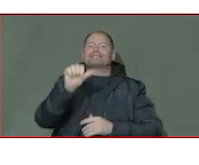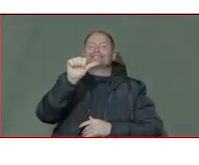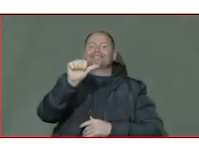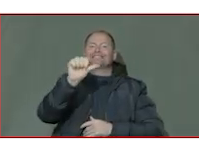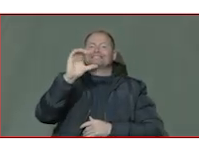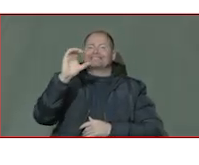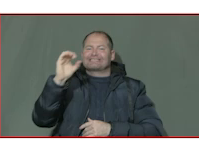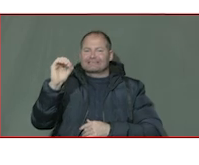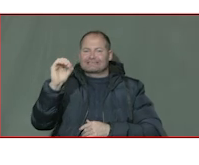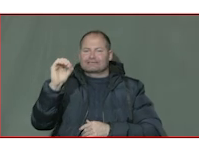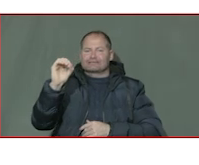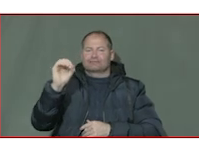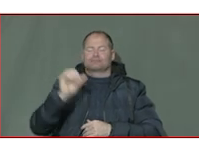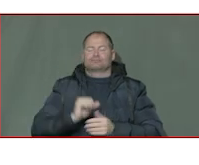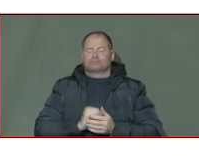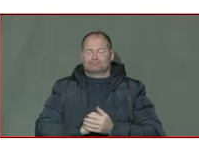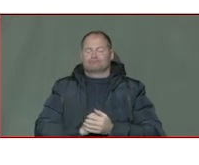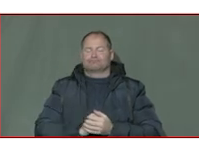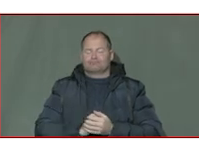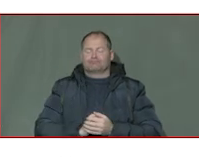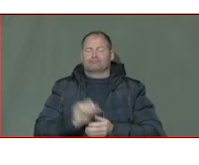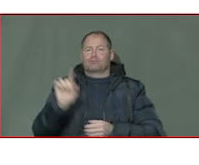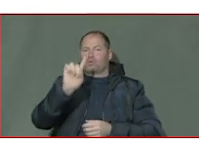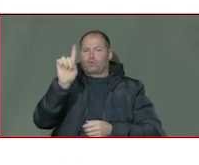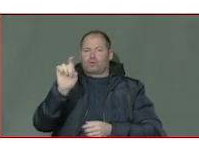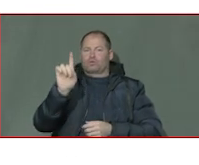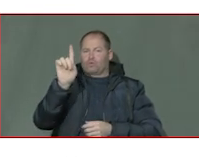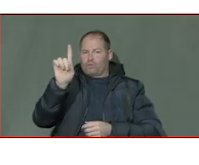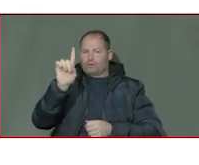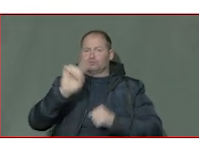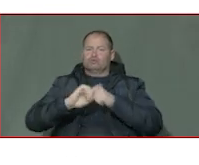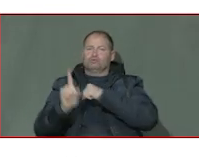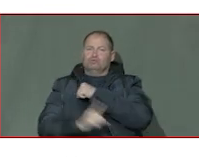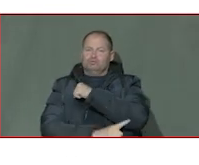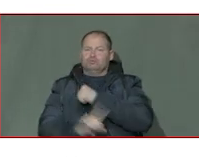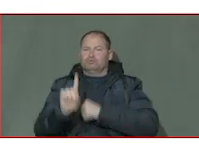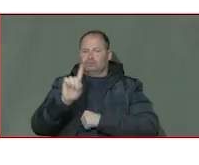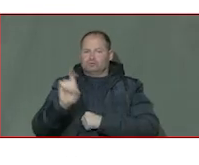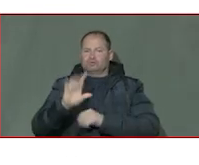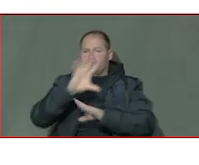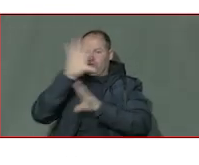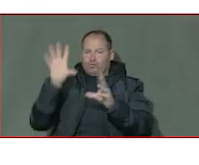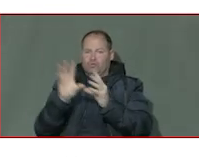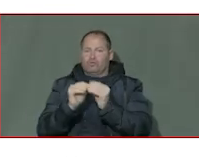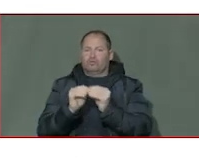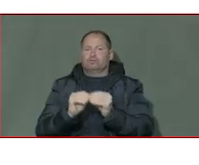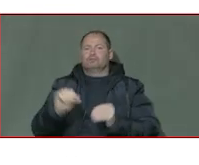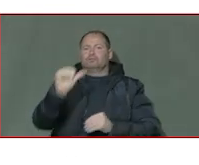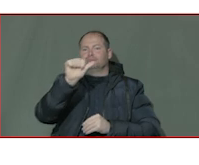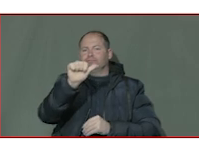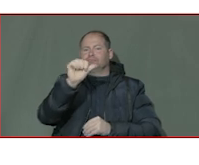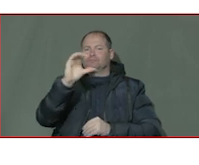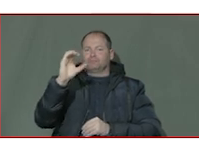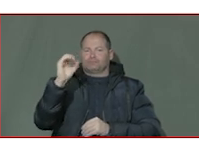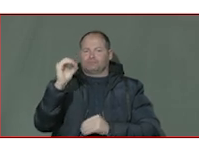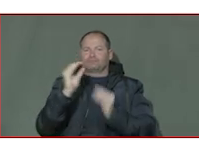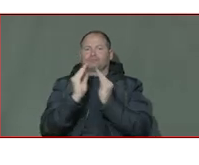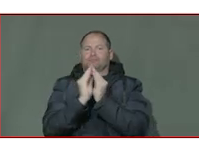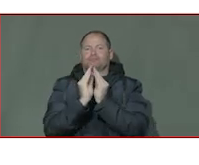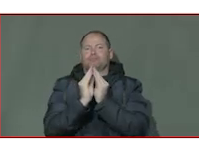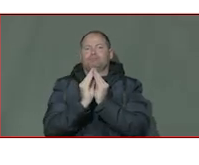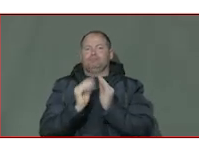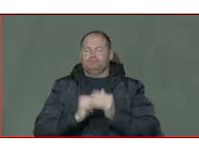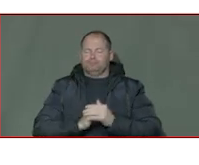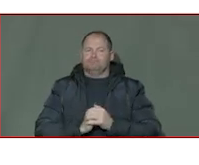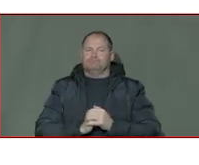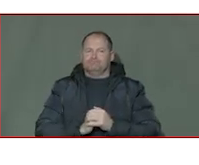1 up to the last question. Now, what's important for you, ladies and gentlemen? Let